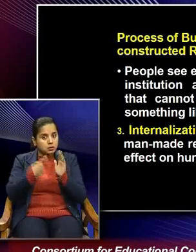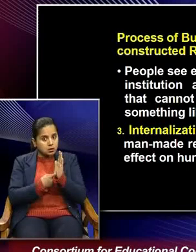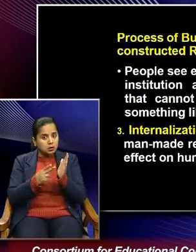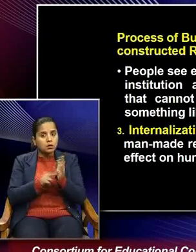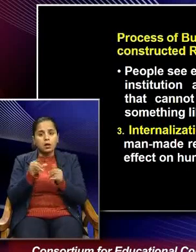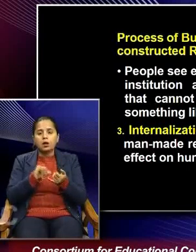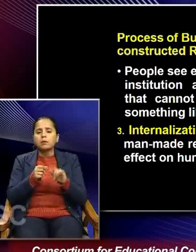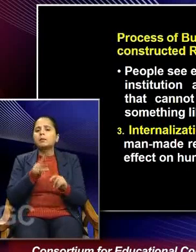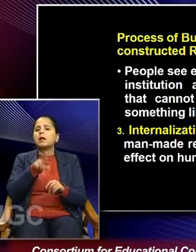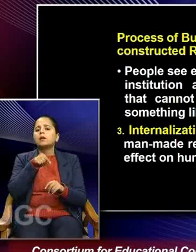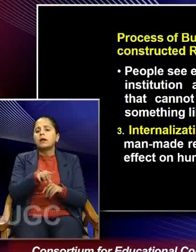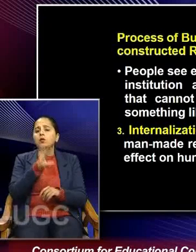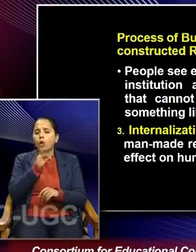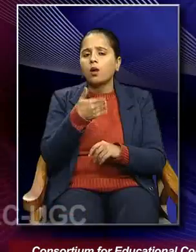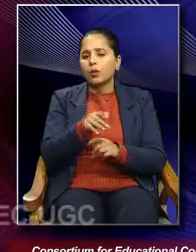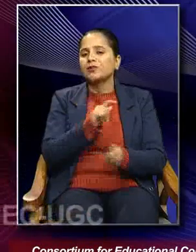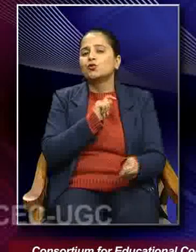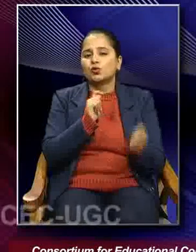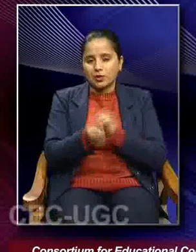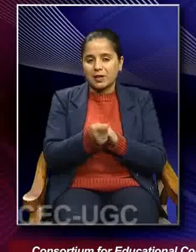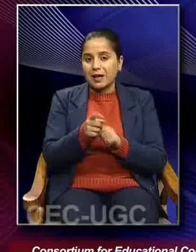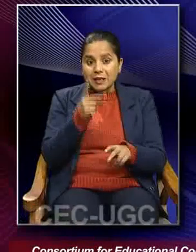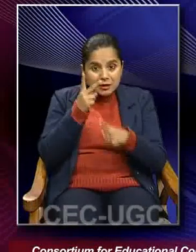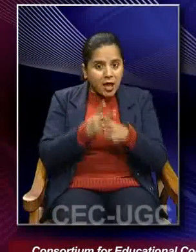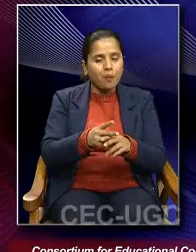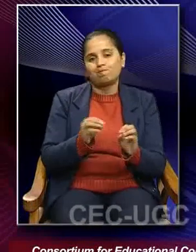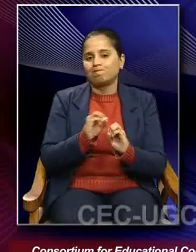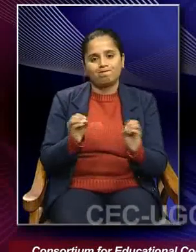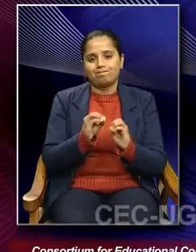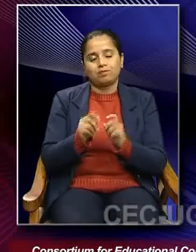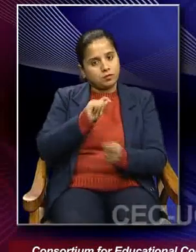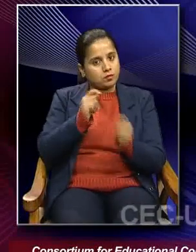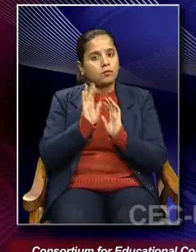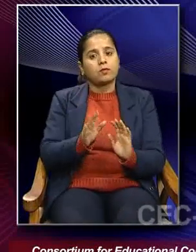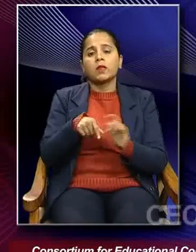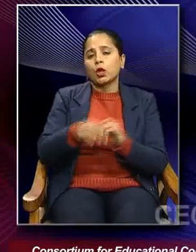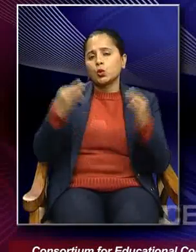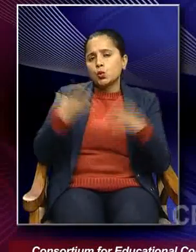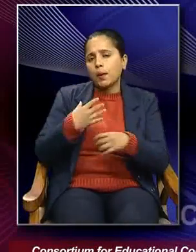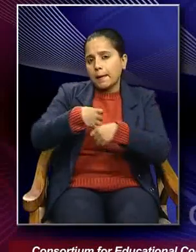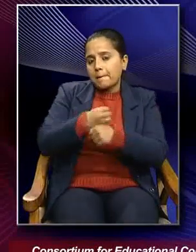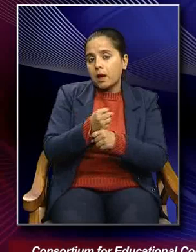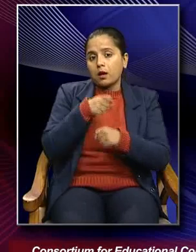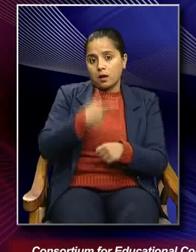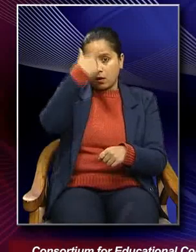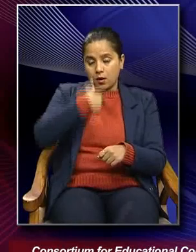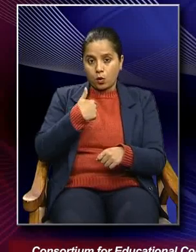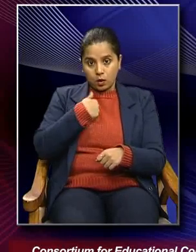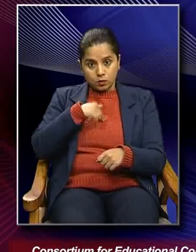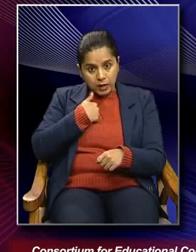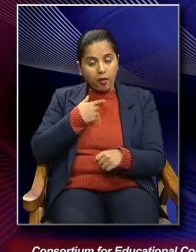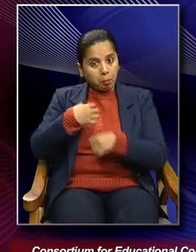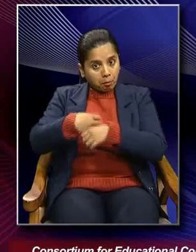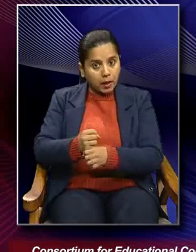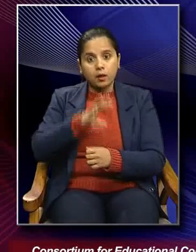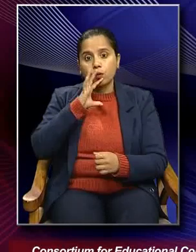is undergoing change. It's not the same. So the newly made and man-made reality